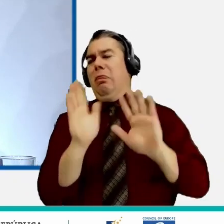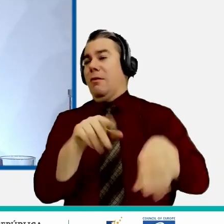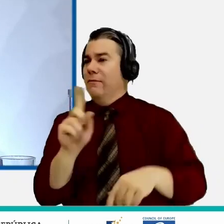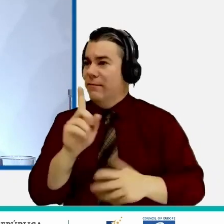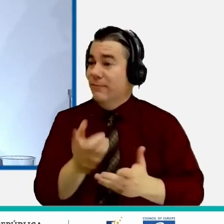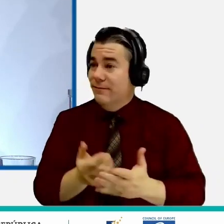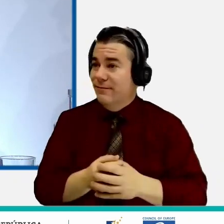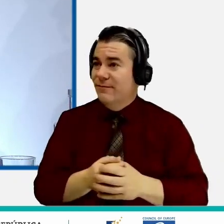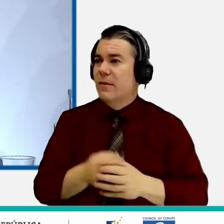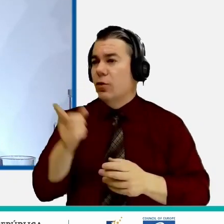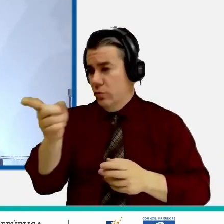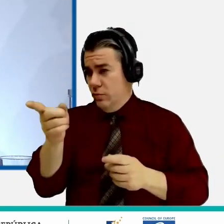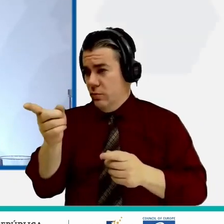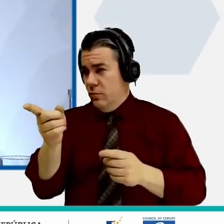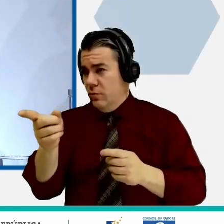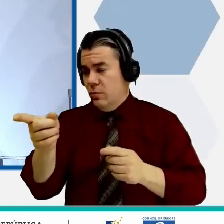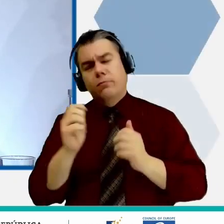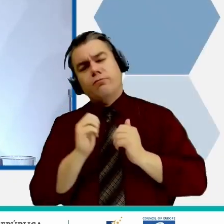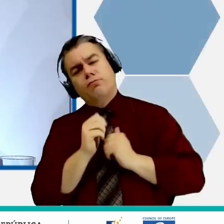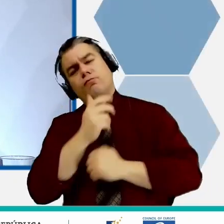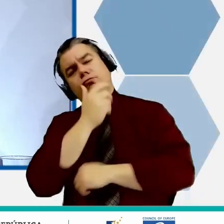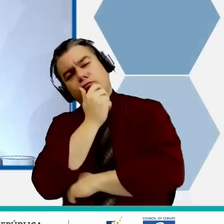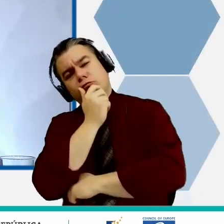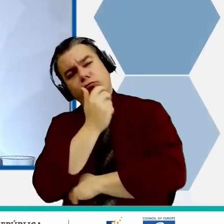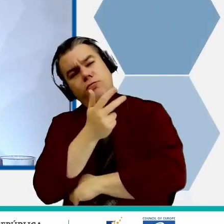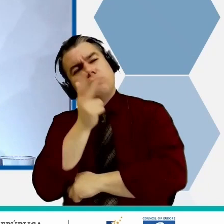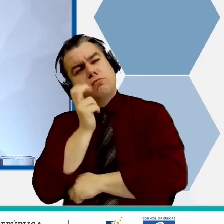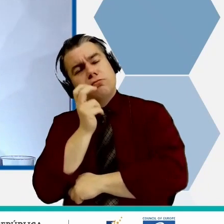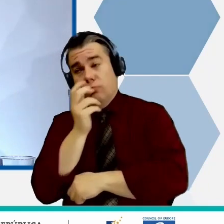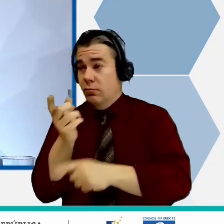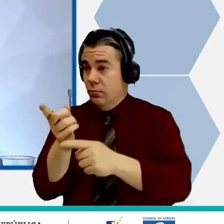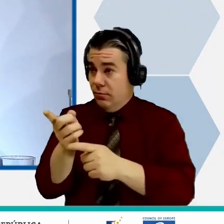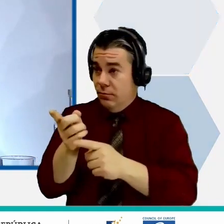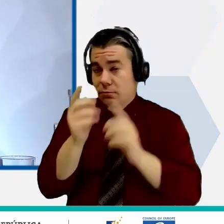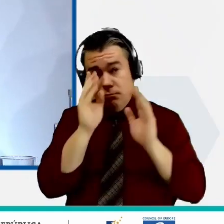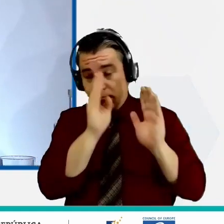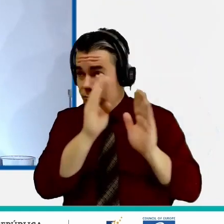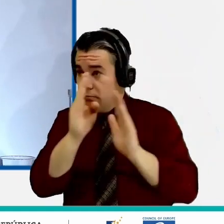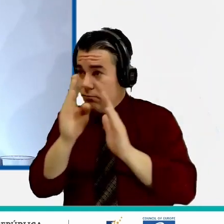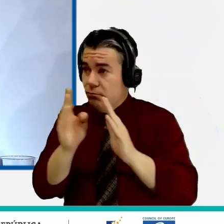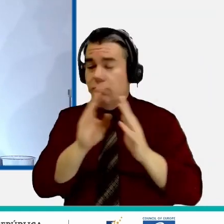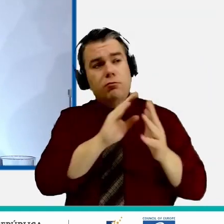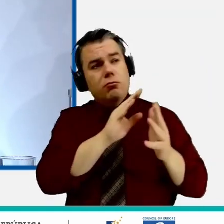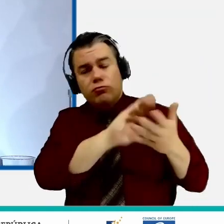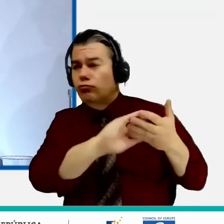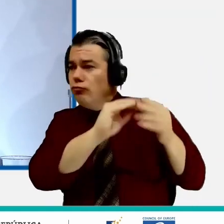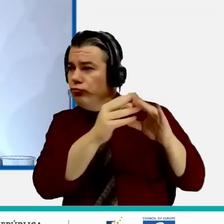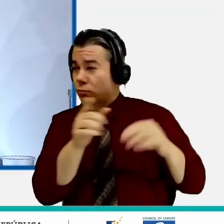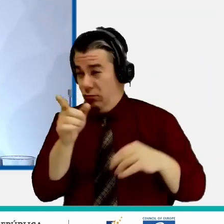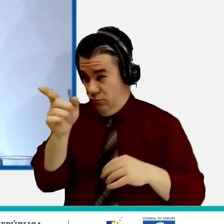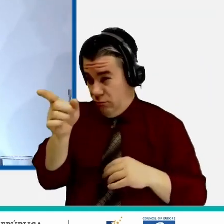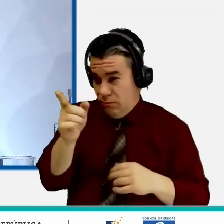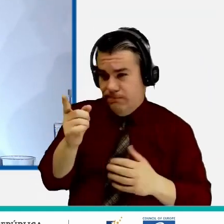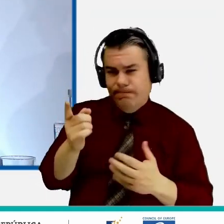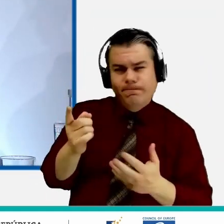the deliberations in this forum and in this particular panel, in discussion about the roadmap, do you think that the priorities and